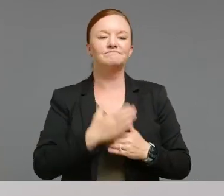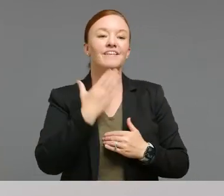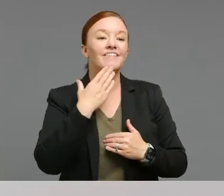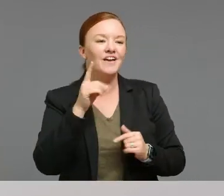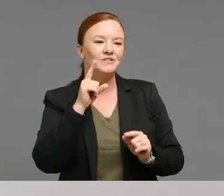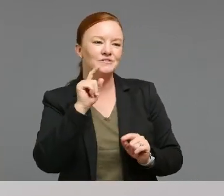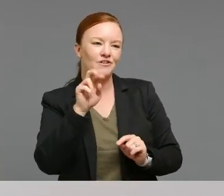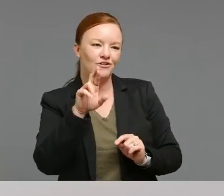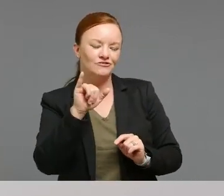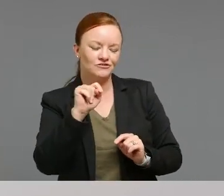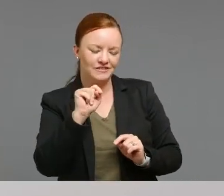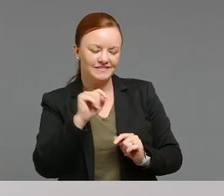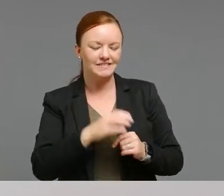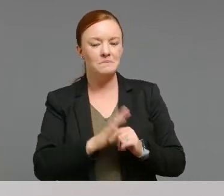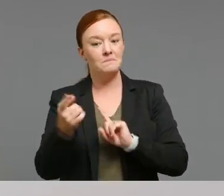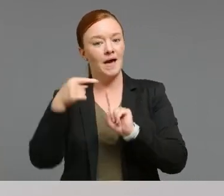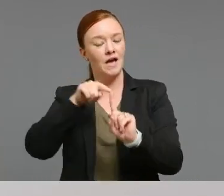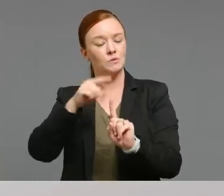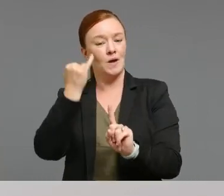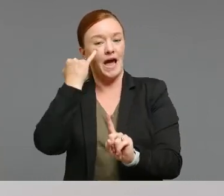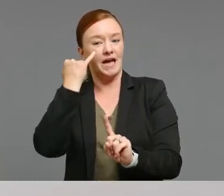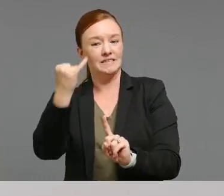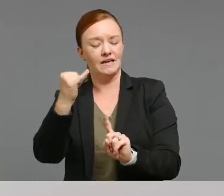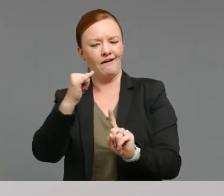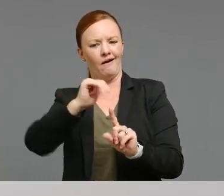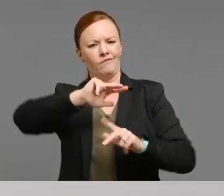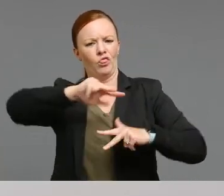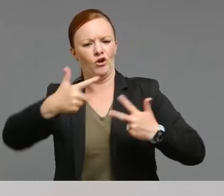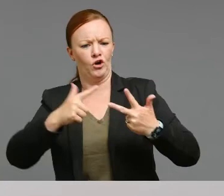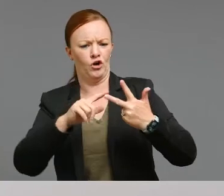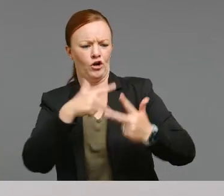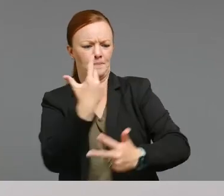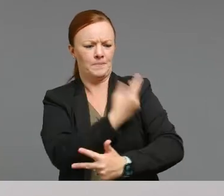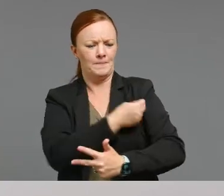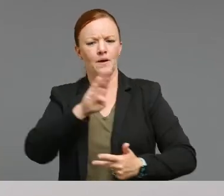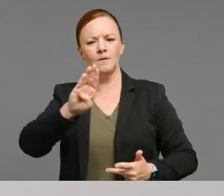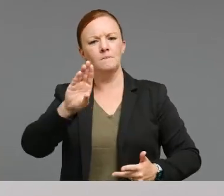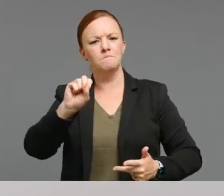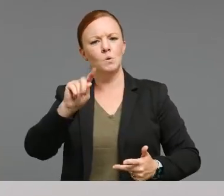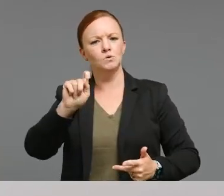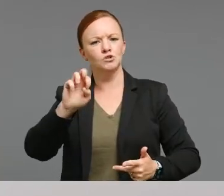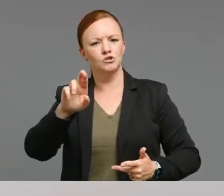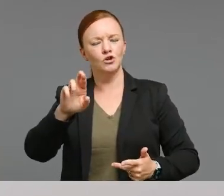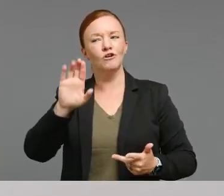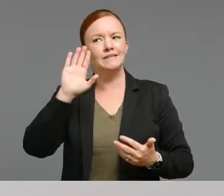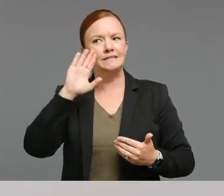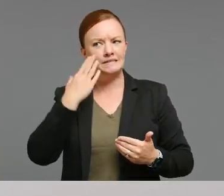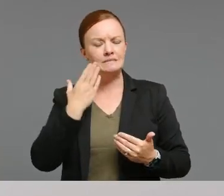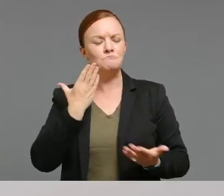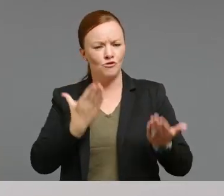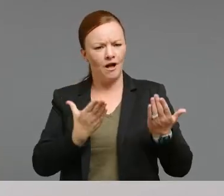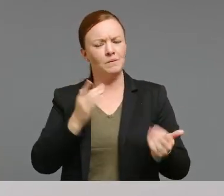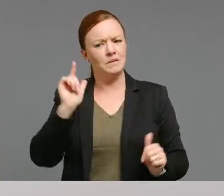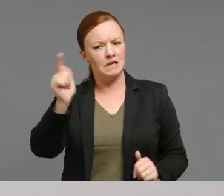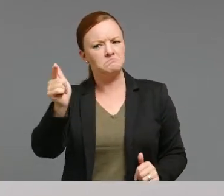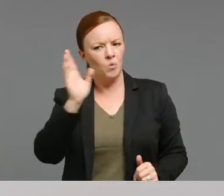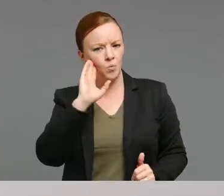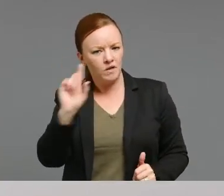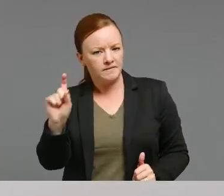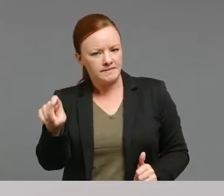to the idea of the boosters, and it does sound like it's kind of accepted, yes, they're gonna be needed down the road at some